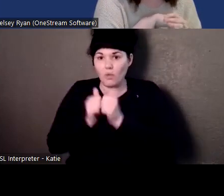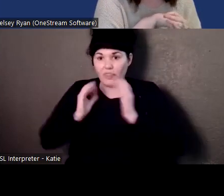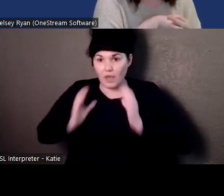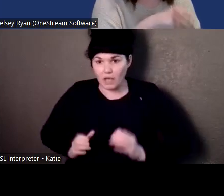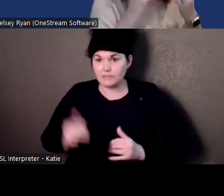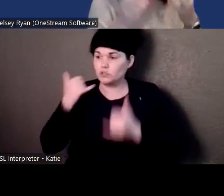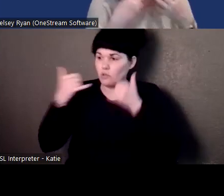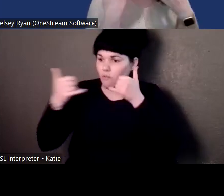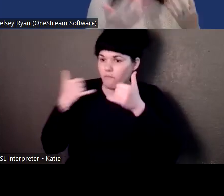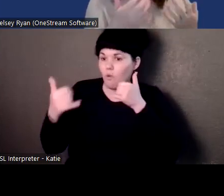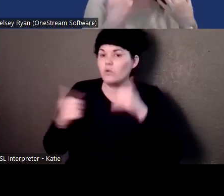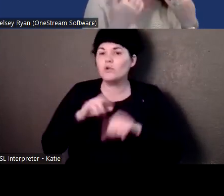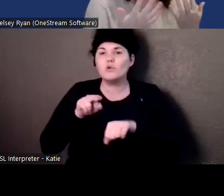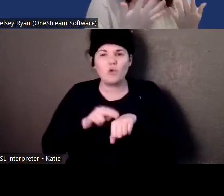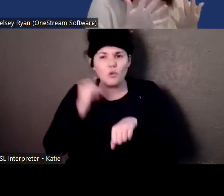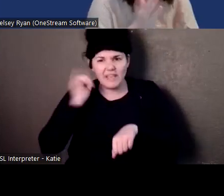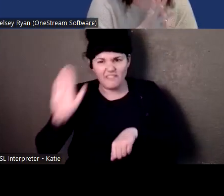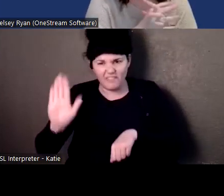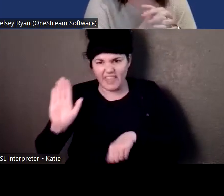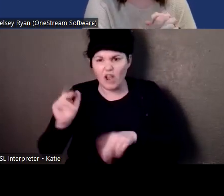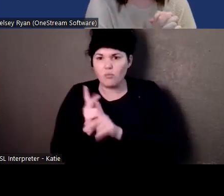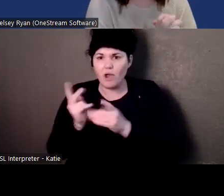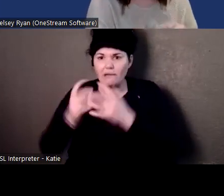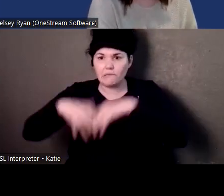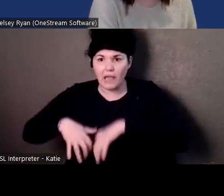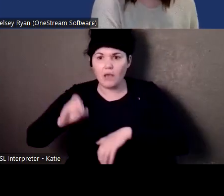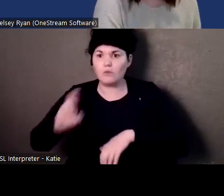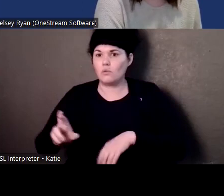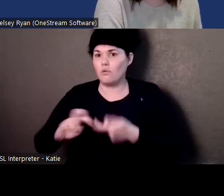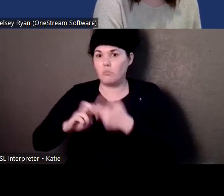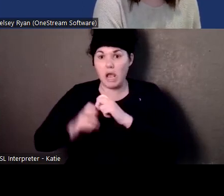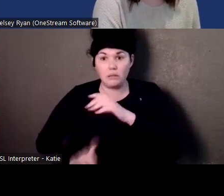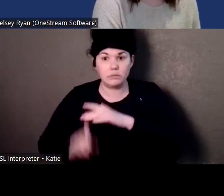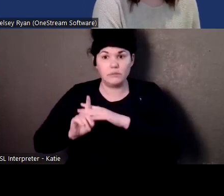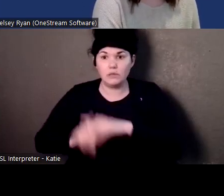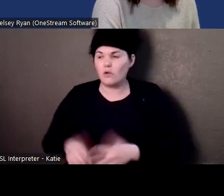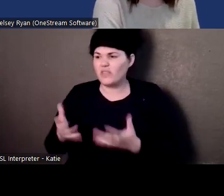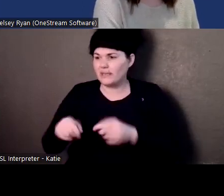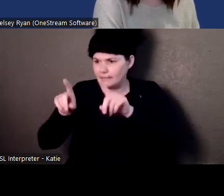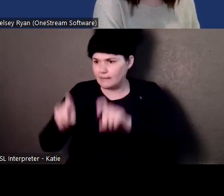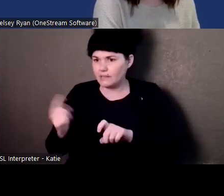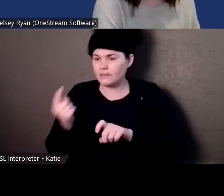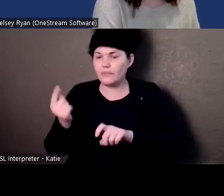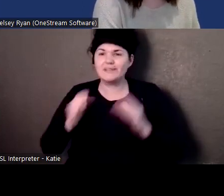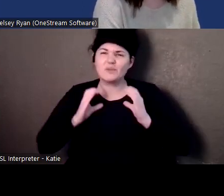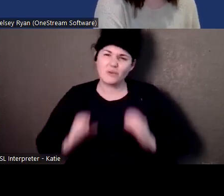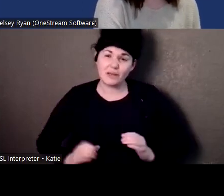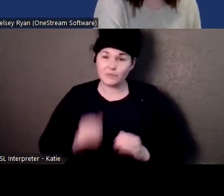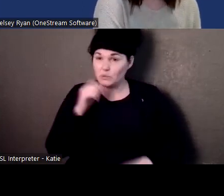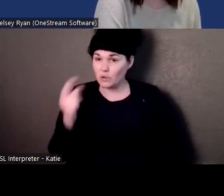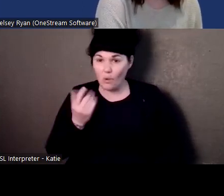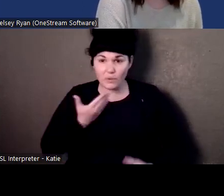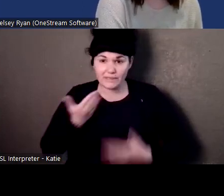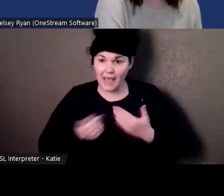product is down or there's an issue or they need to troubleshoot something. So not always, the customers aren't always the happiest when they get on the call, but our